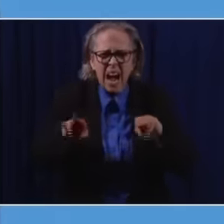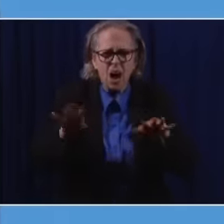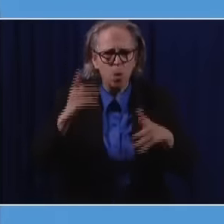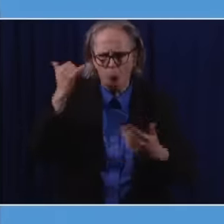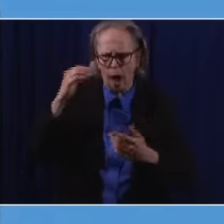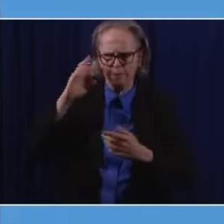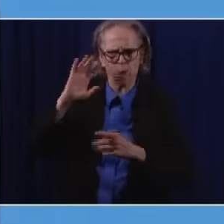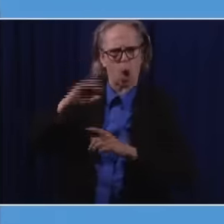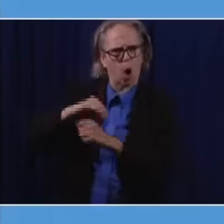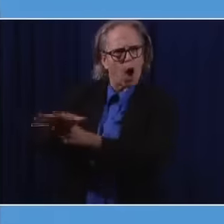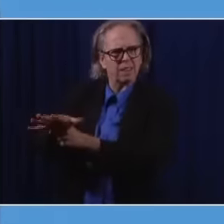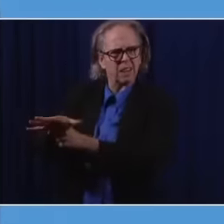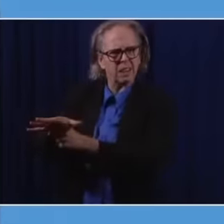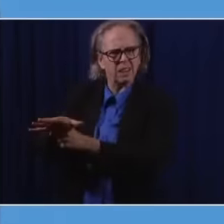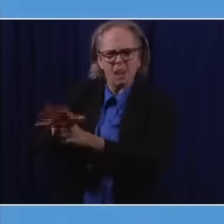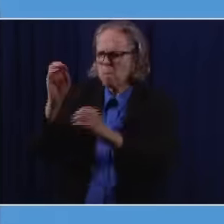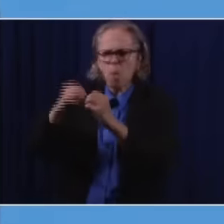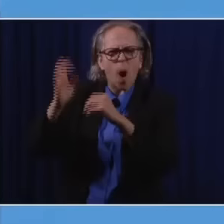pandemic.